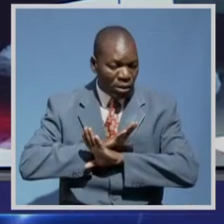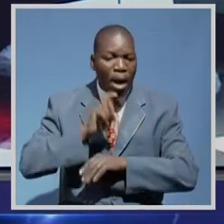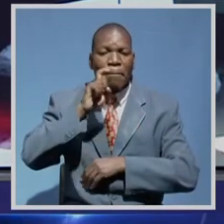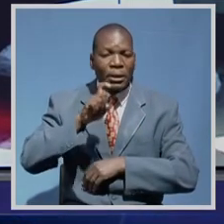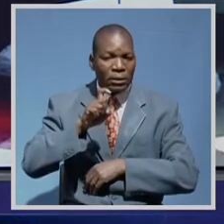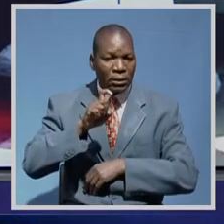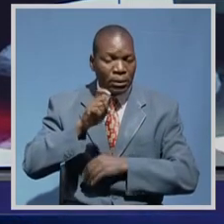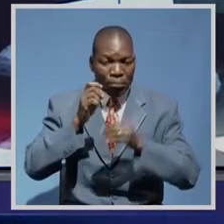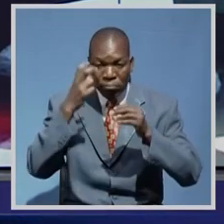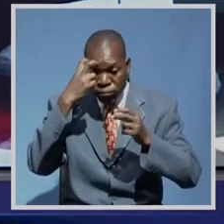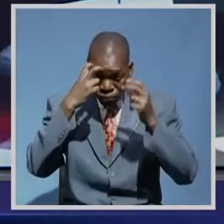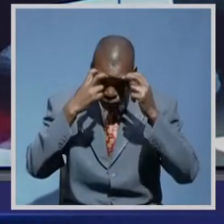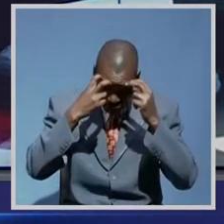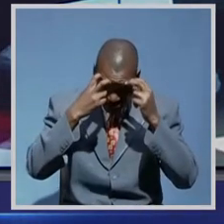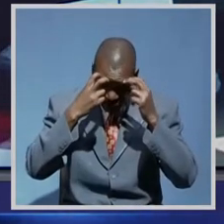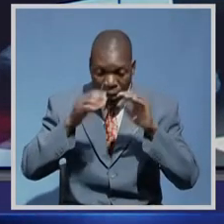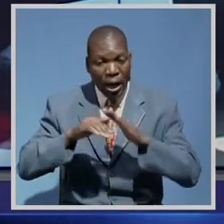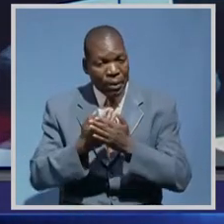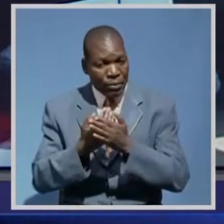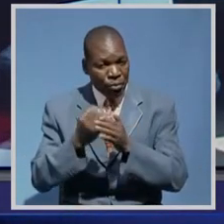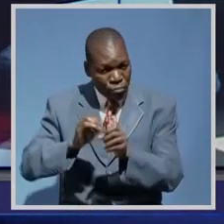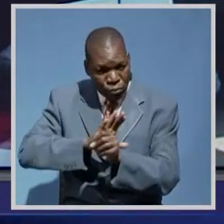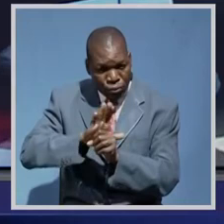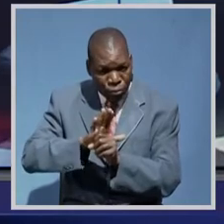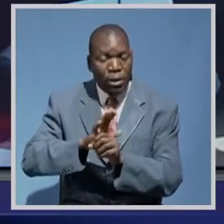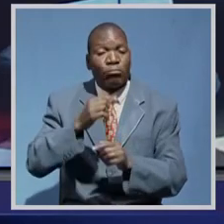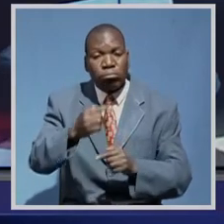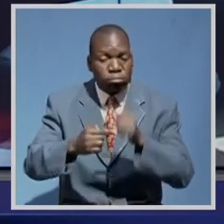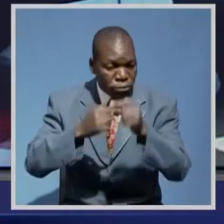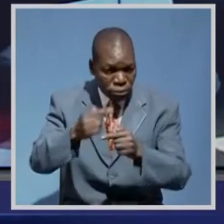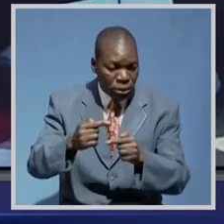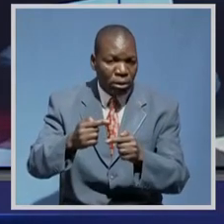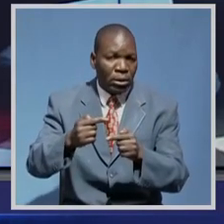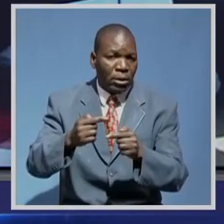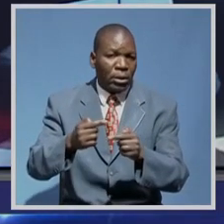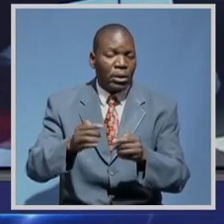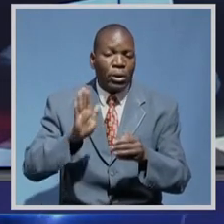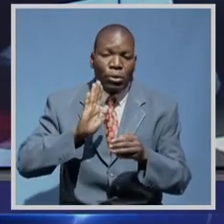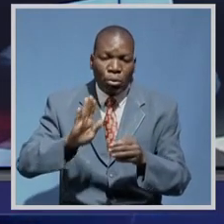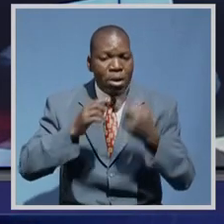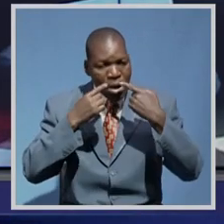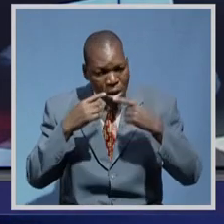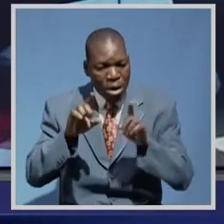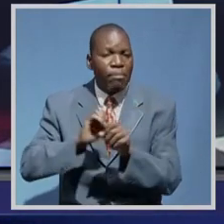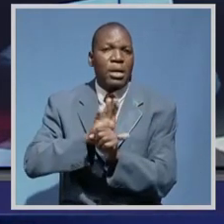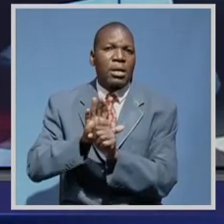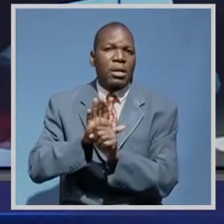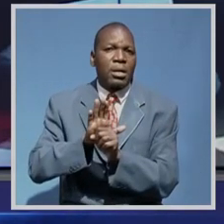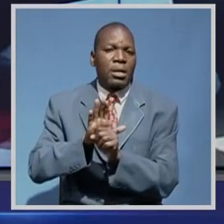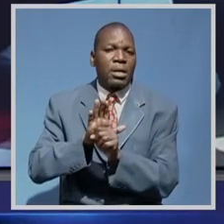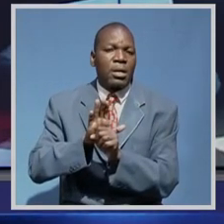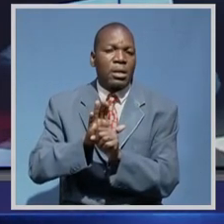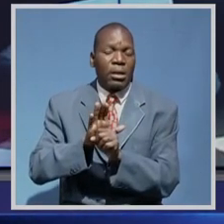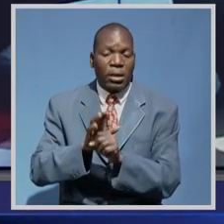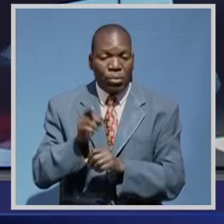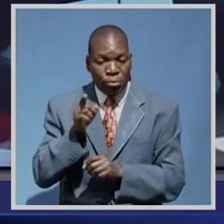remain alert and monitor the progression of the pandemic. And speaking during the COVID-19 routine updates, the health minister announced